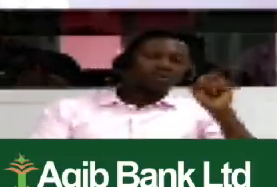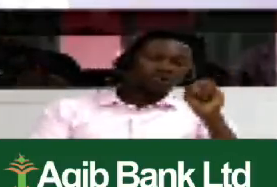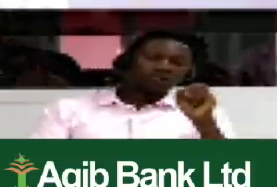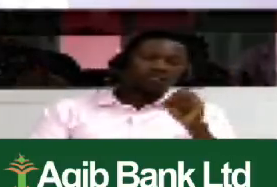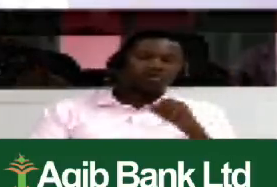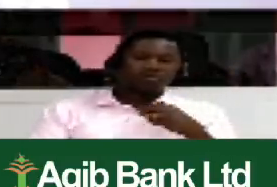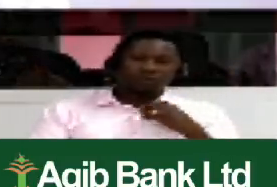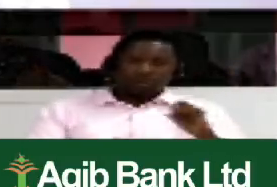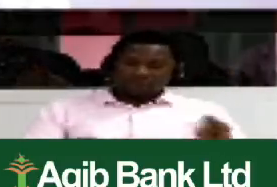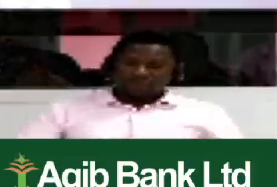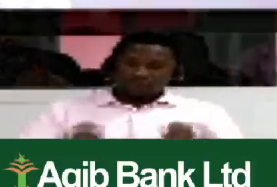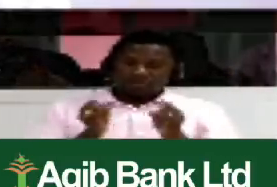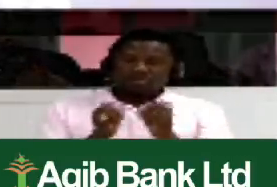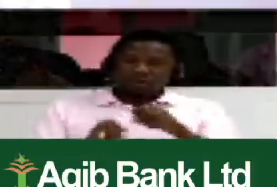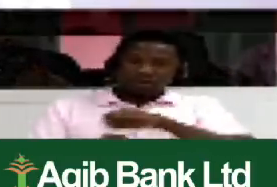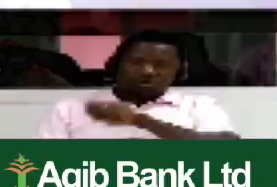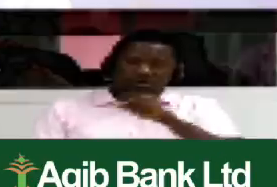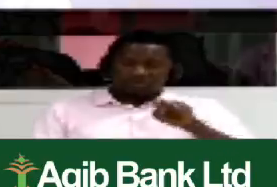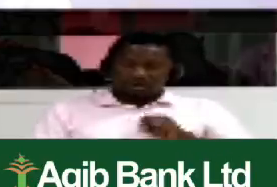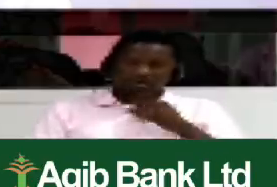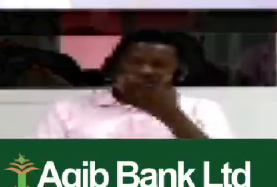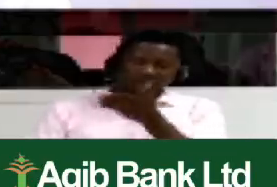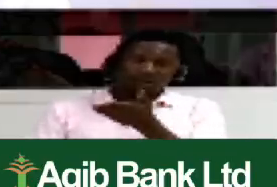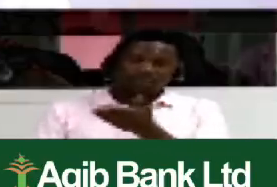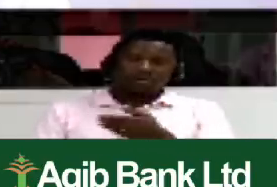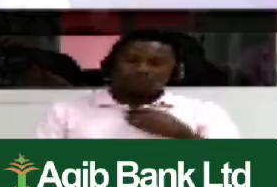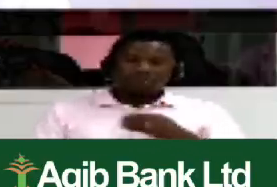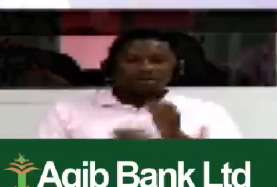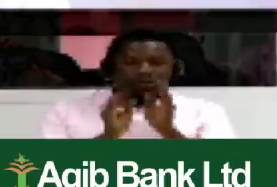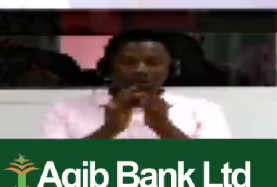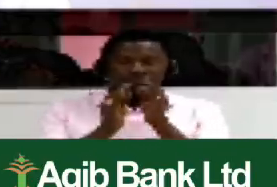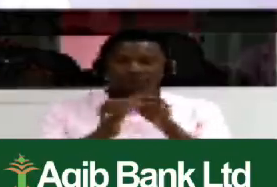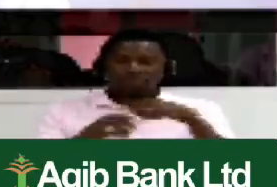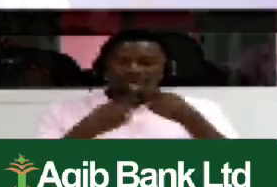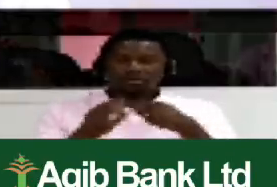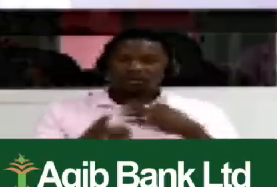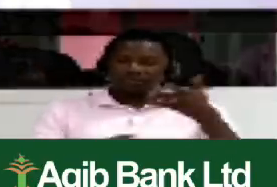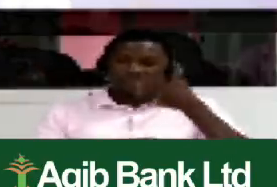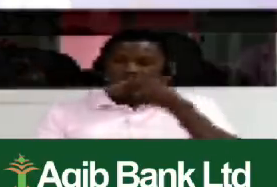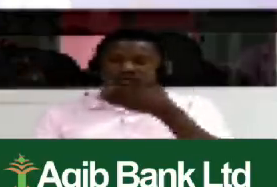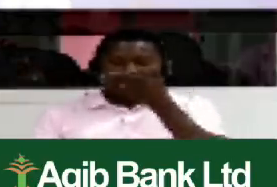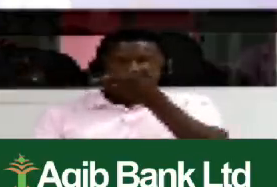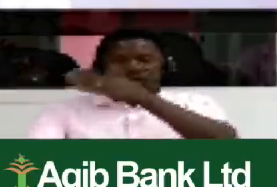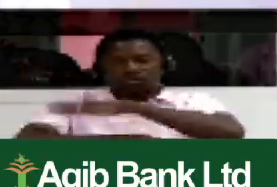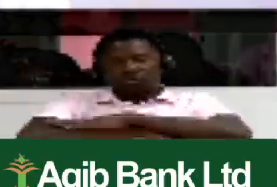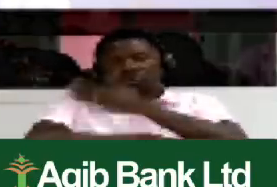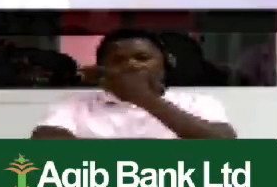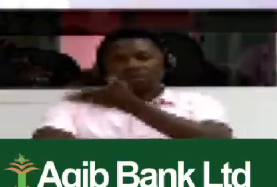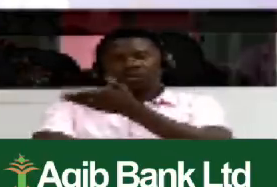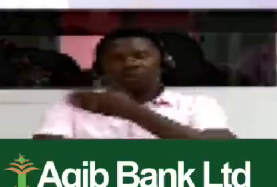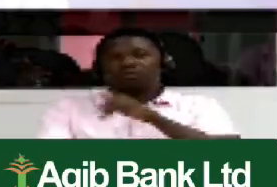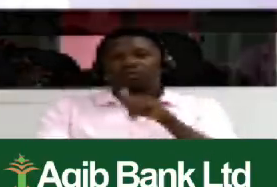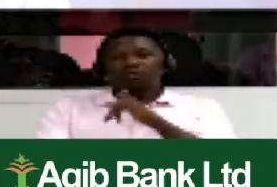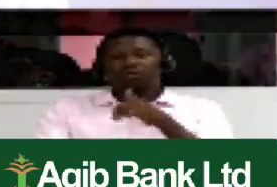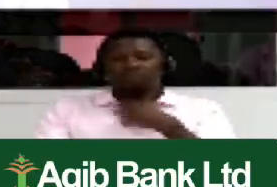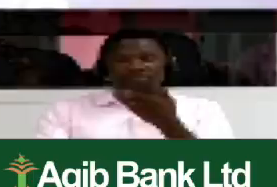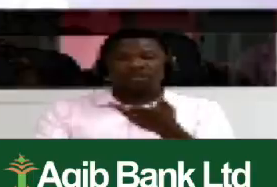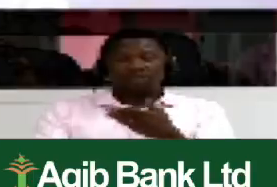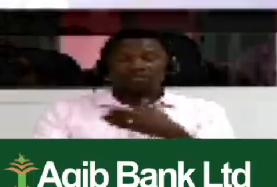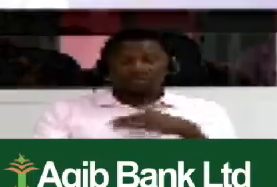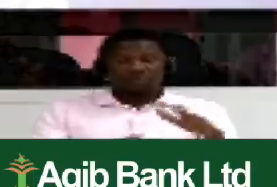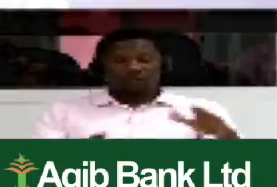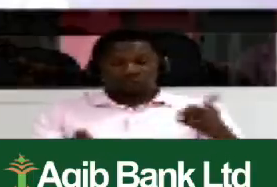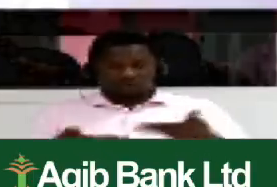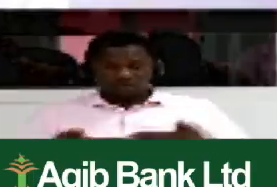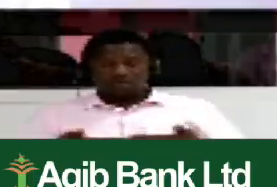We introduced ourselves, and we told him about our coming to the school, which was, of course, very much